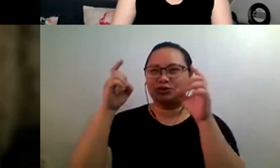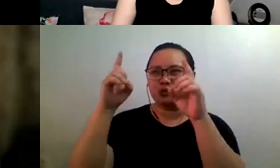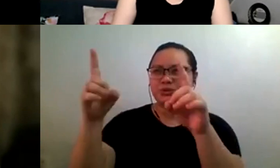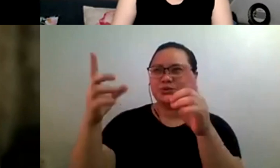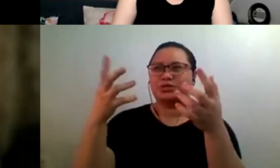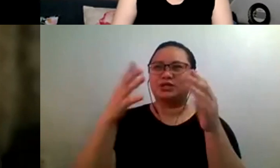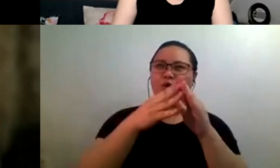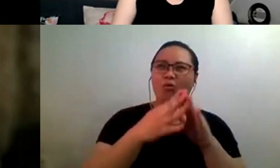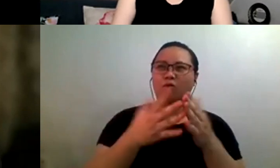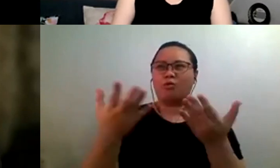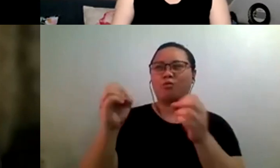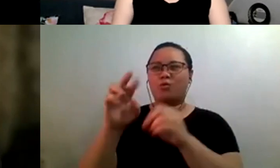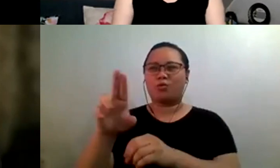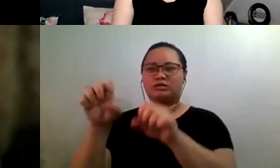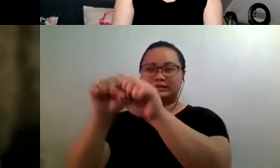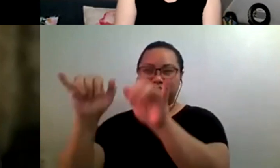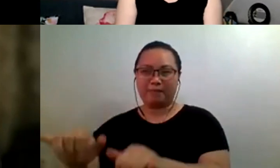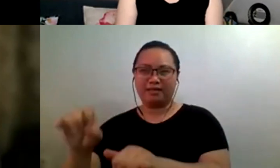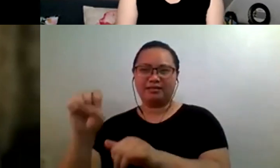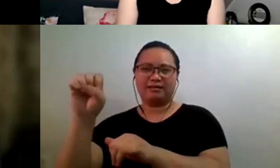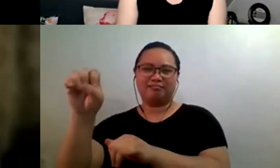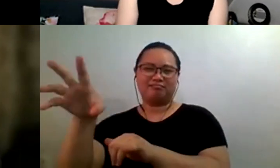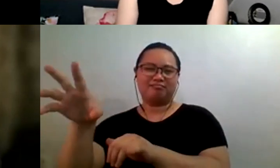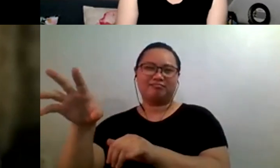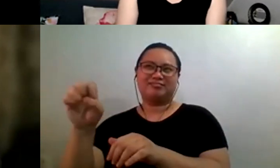home, systematic industrial revolution